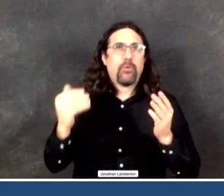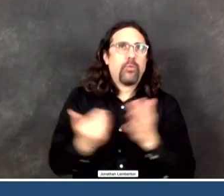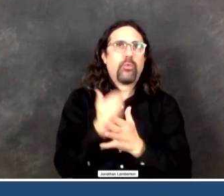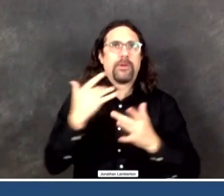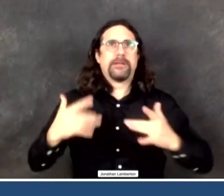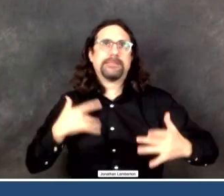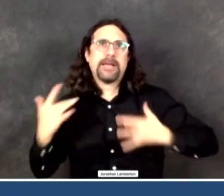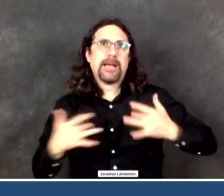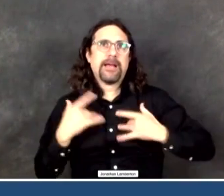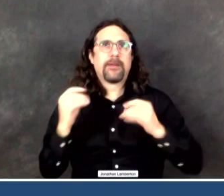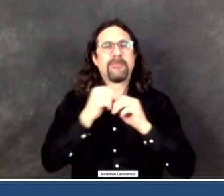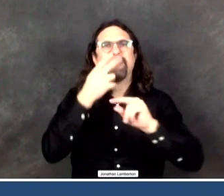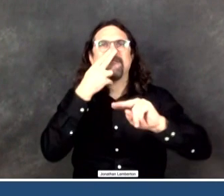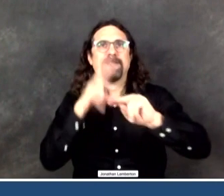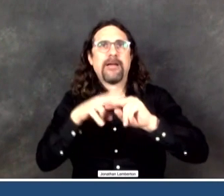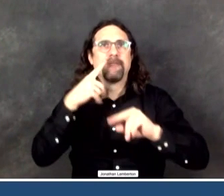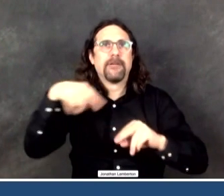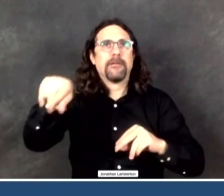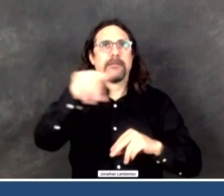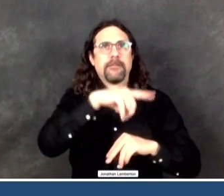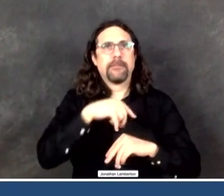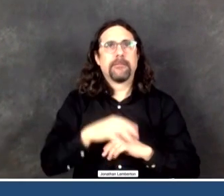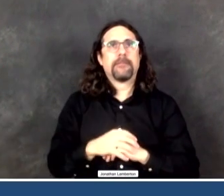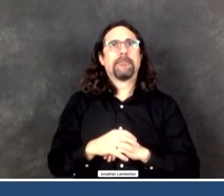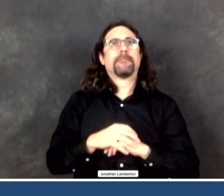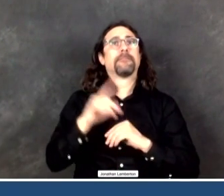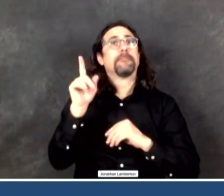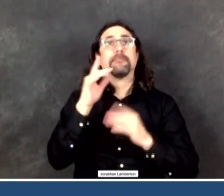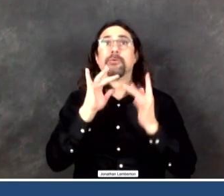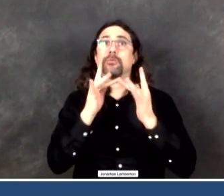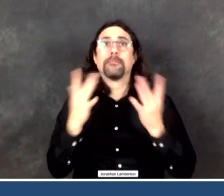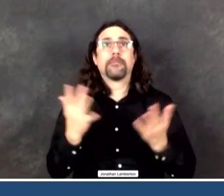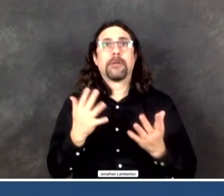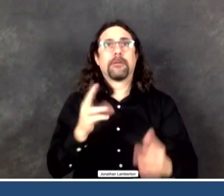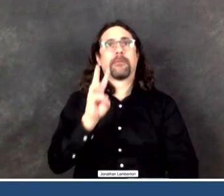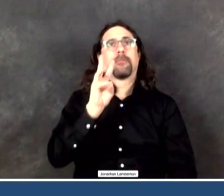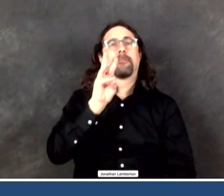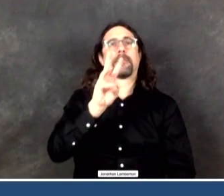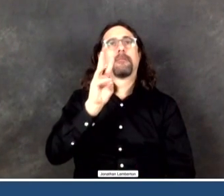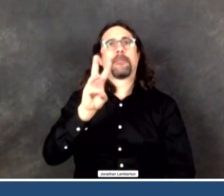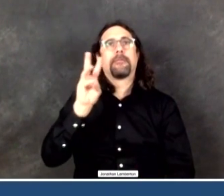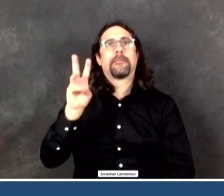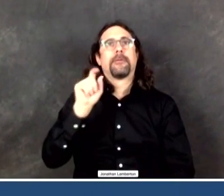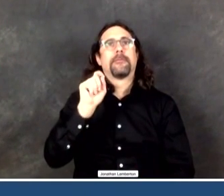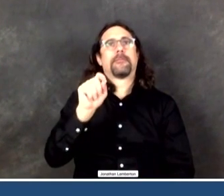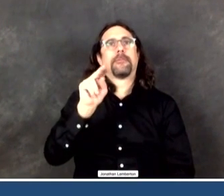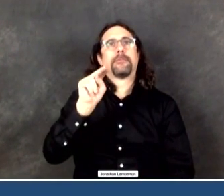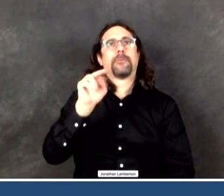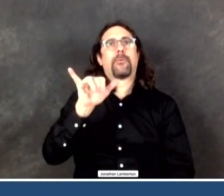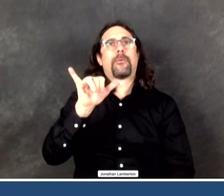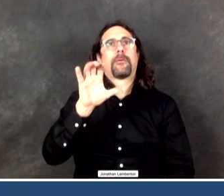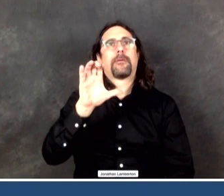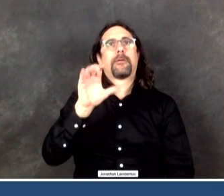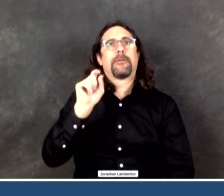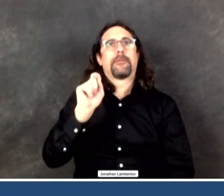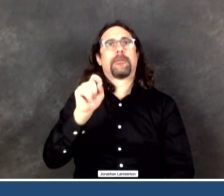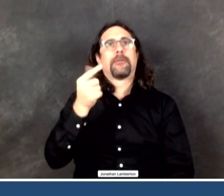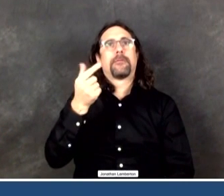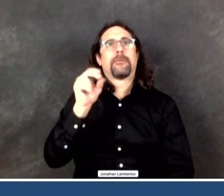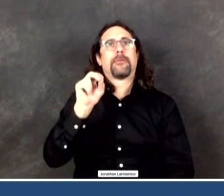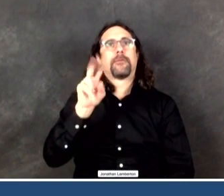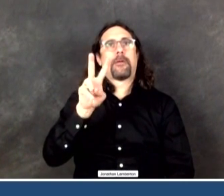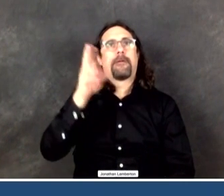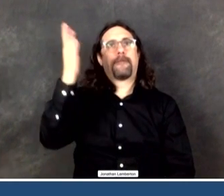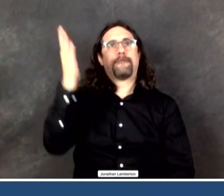nyc.gov/parks-at-home, you can see the great content the Parks Department's put together. But I also want to thank all the parks workers, everyone in the Parks Department,